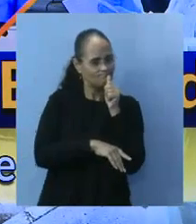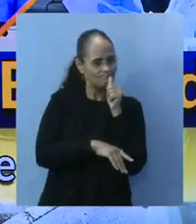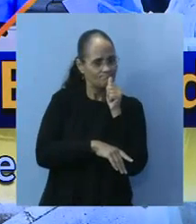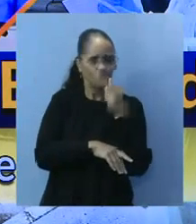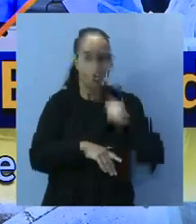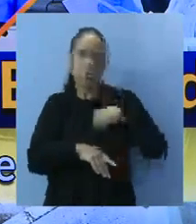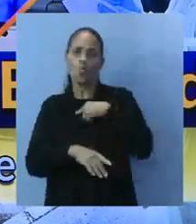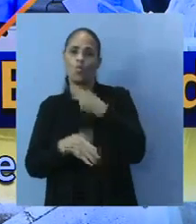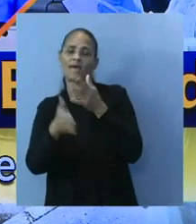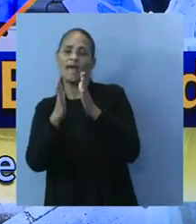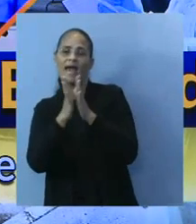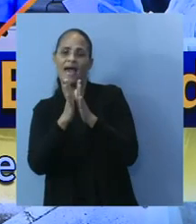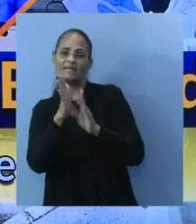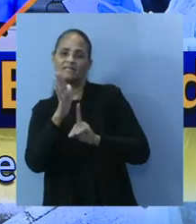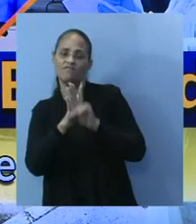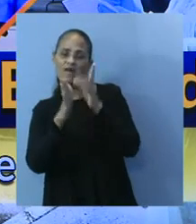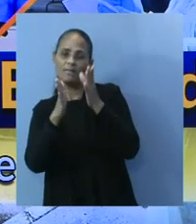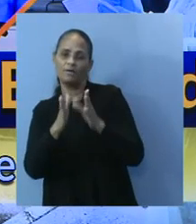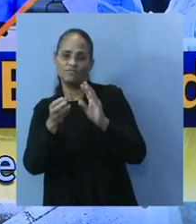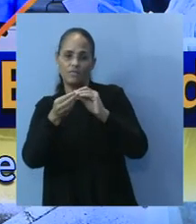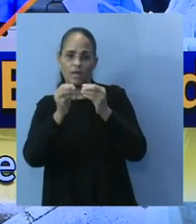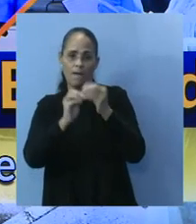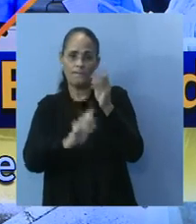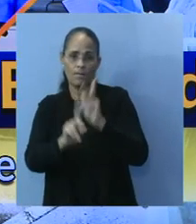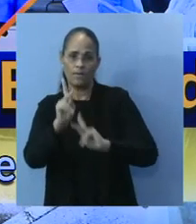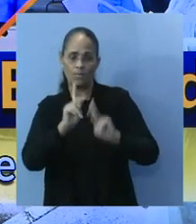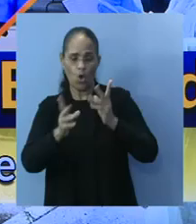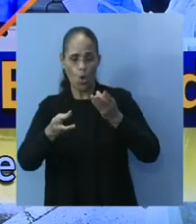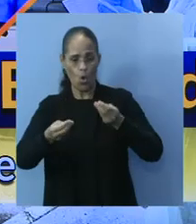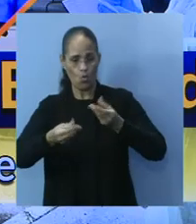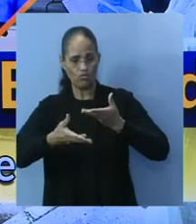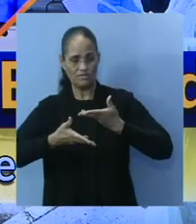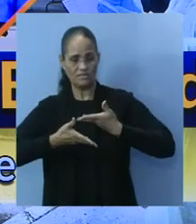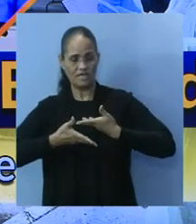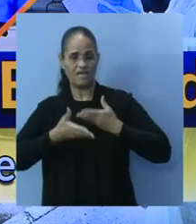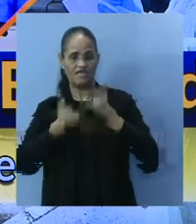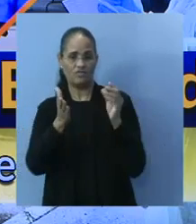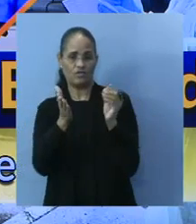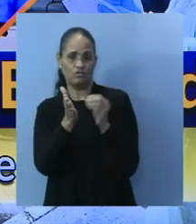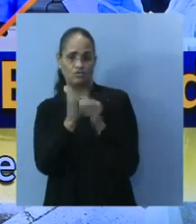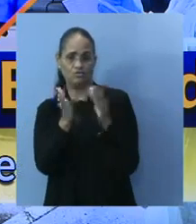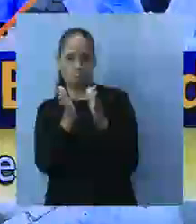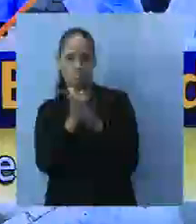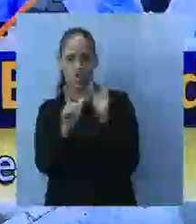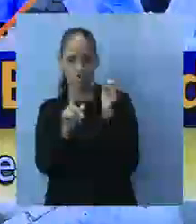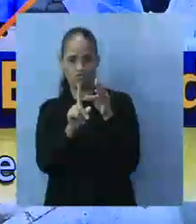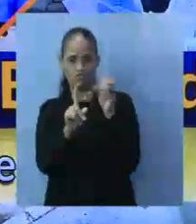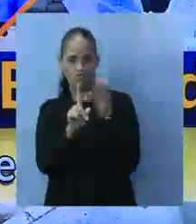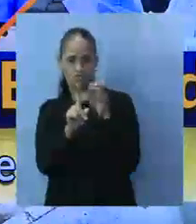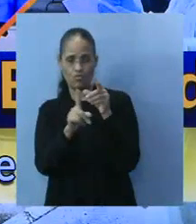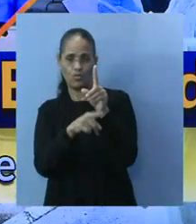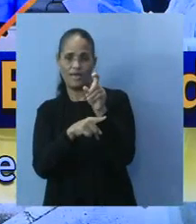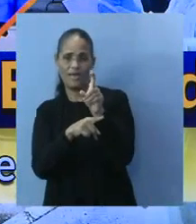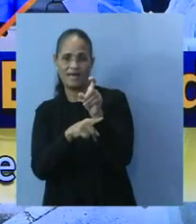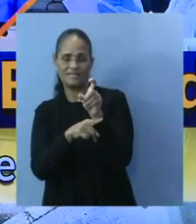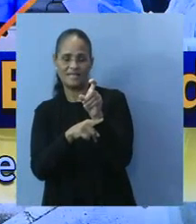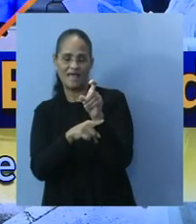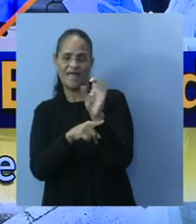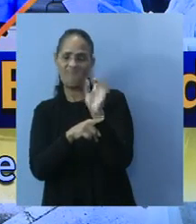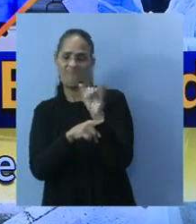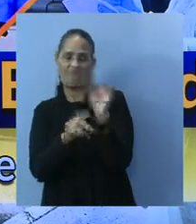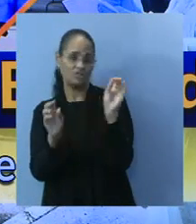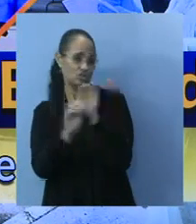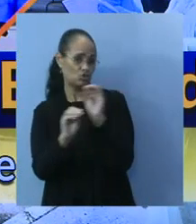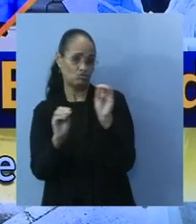We asked the developers for the number of people who had received exposure notifications, and the app developers said that there is no